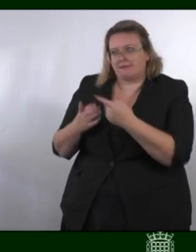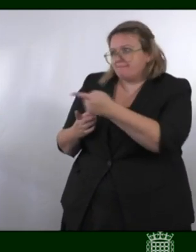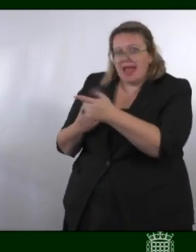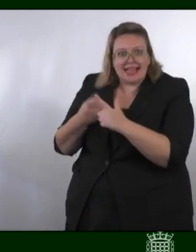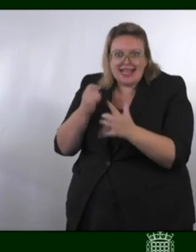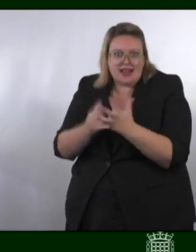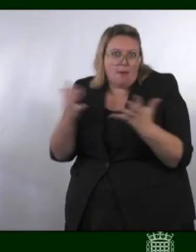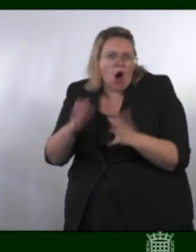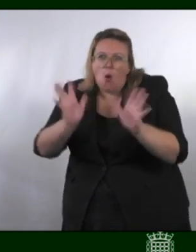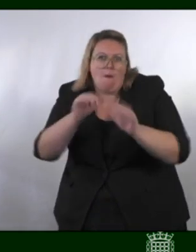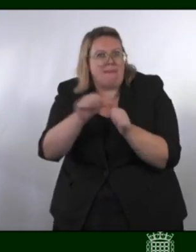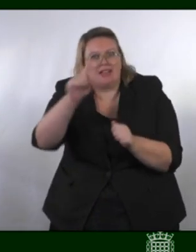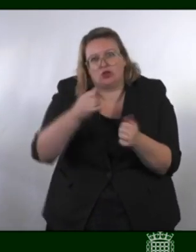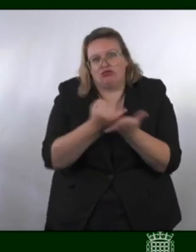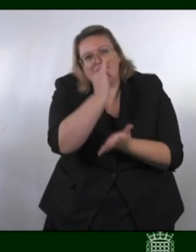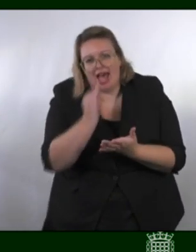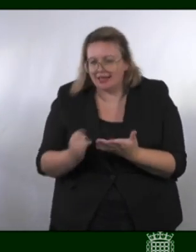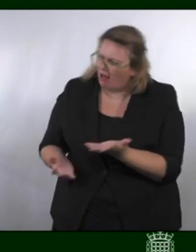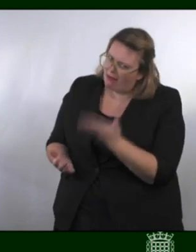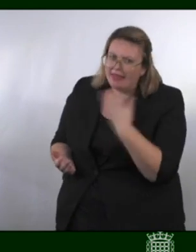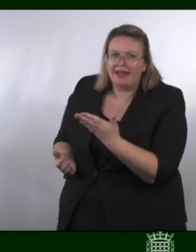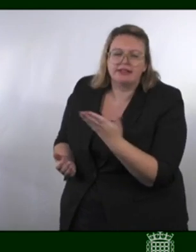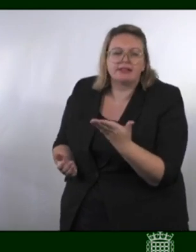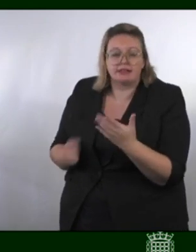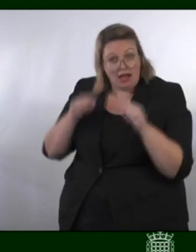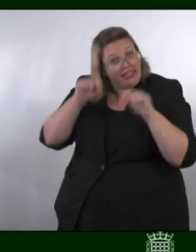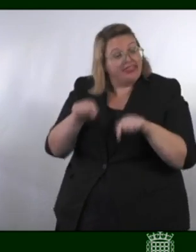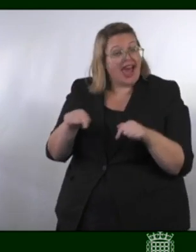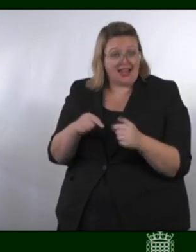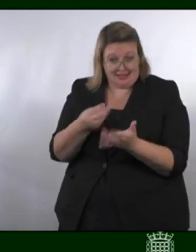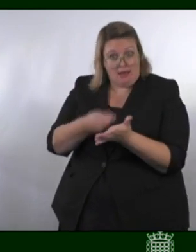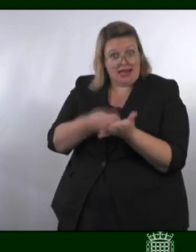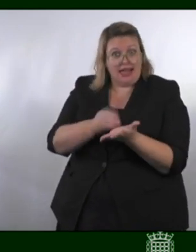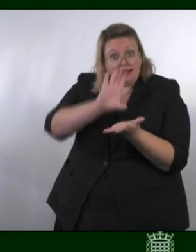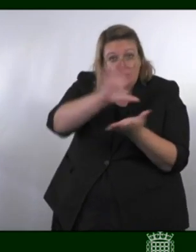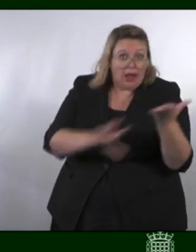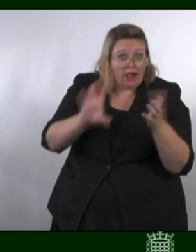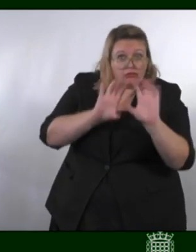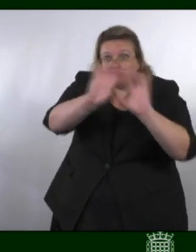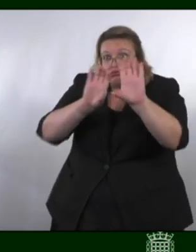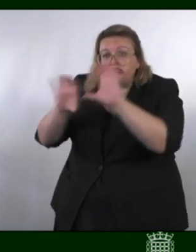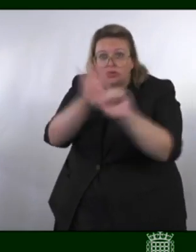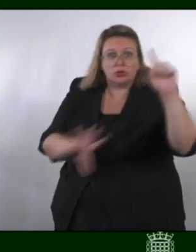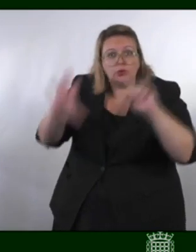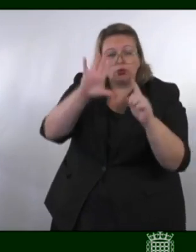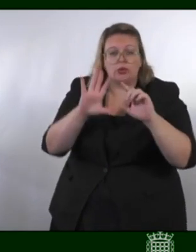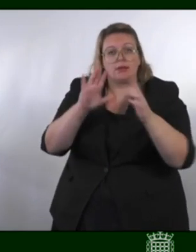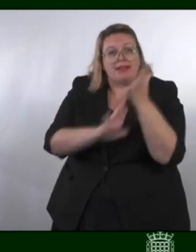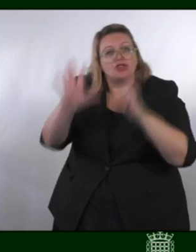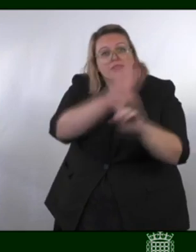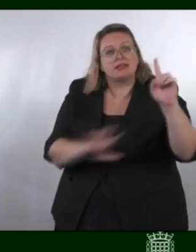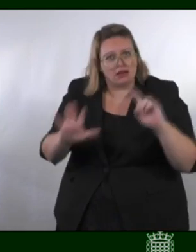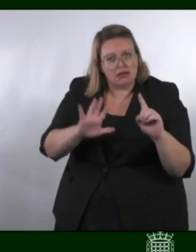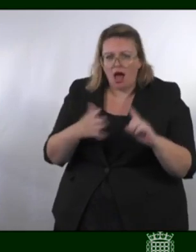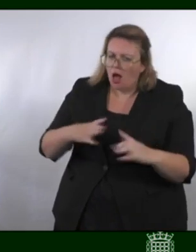I can tell the House today, Mr. Speaker, is that that cash will be distributed to the boroughs of Greater Manchester. And I want to thank my honourable and right